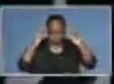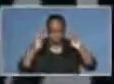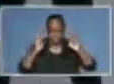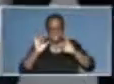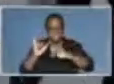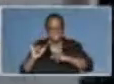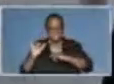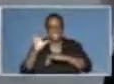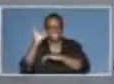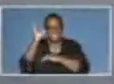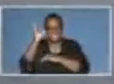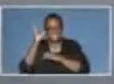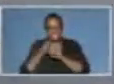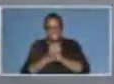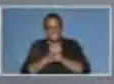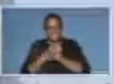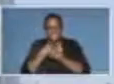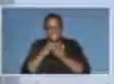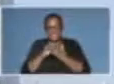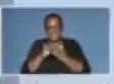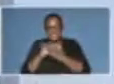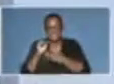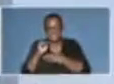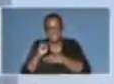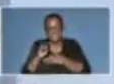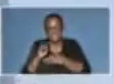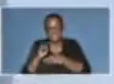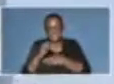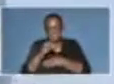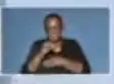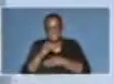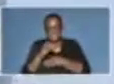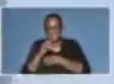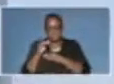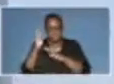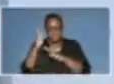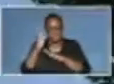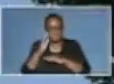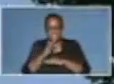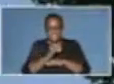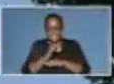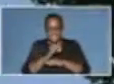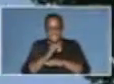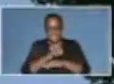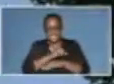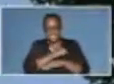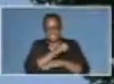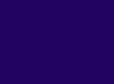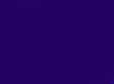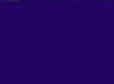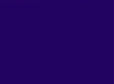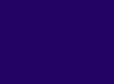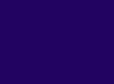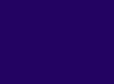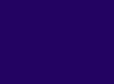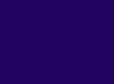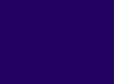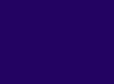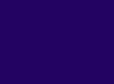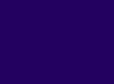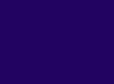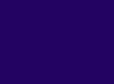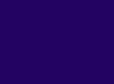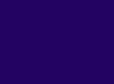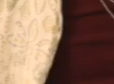time. Even if his heart is 8,000 miles away. For the Bahamas Tonight, I'm Antoine Smith. Attention,